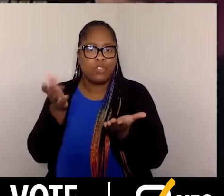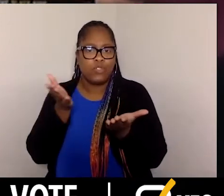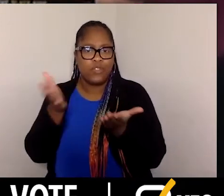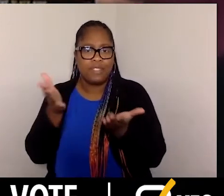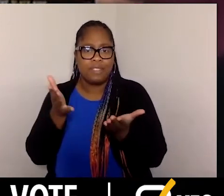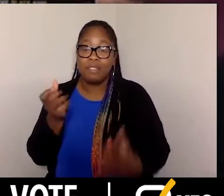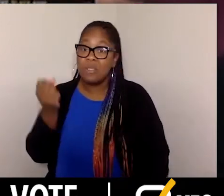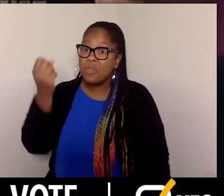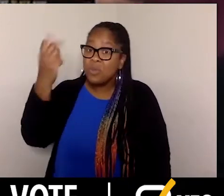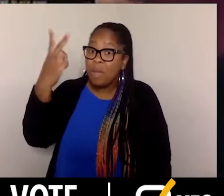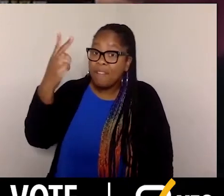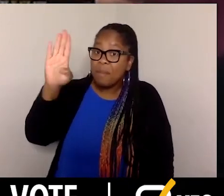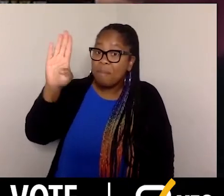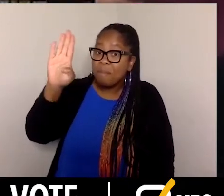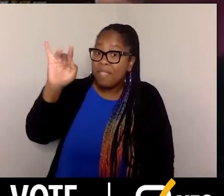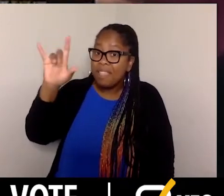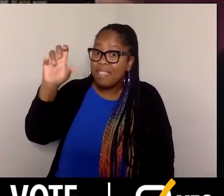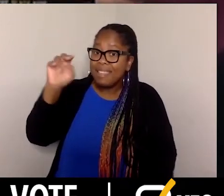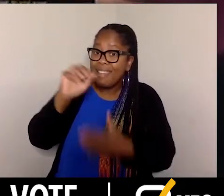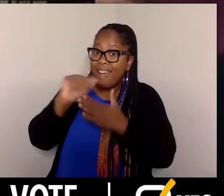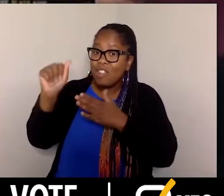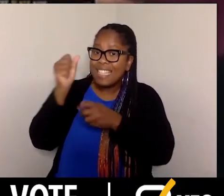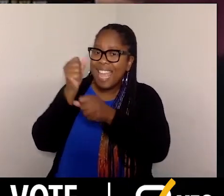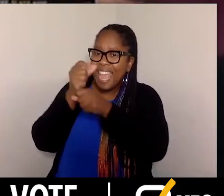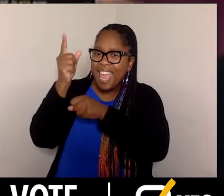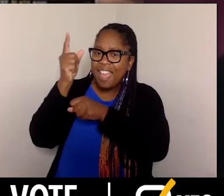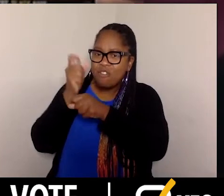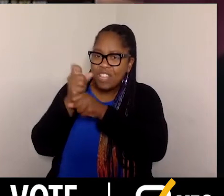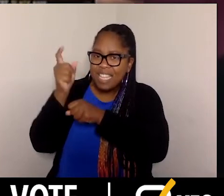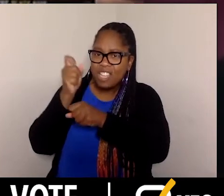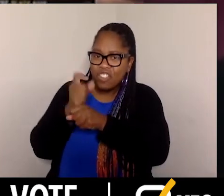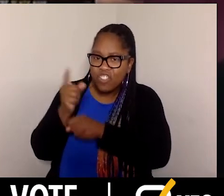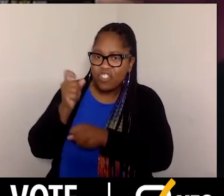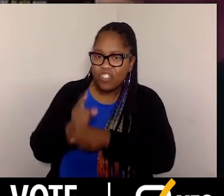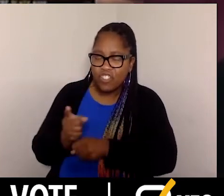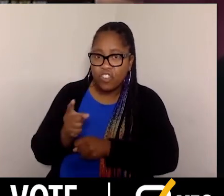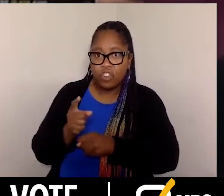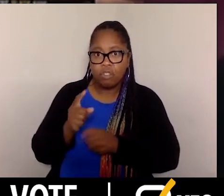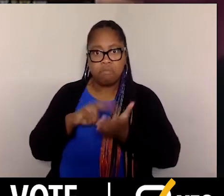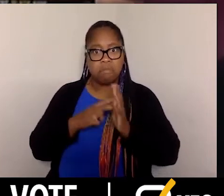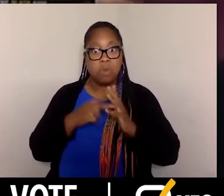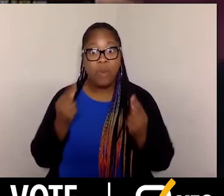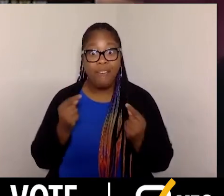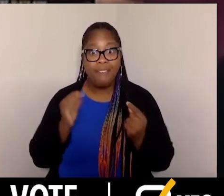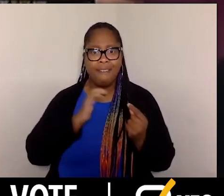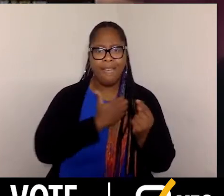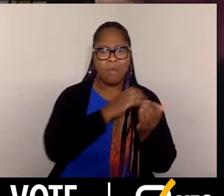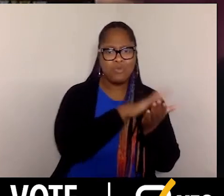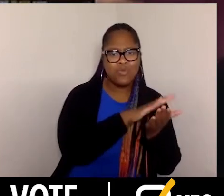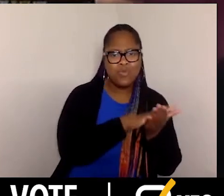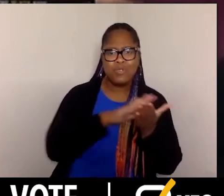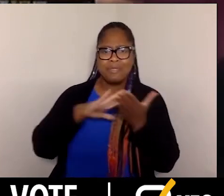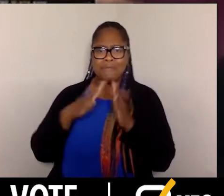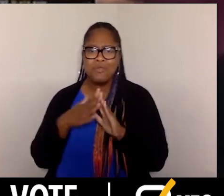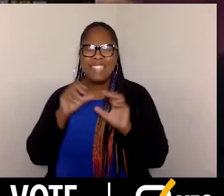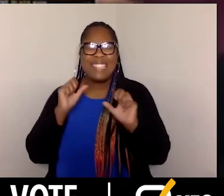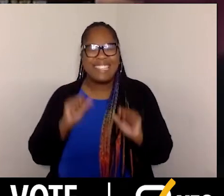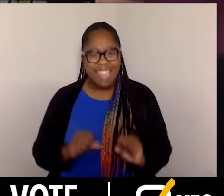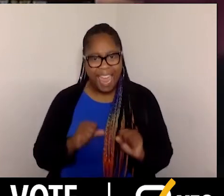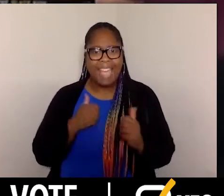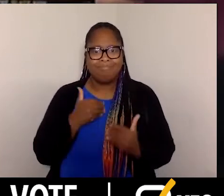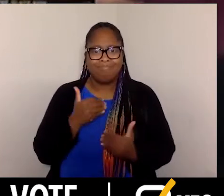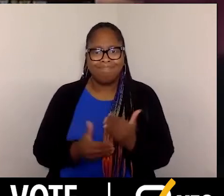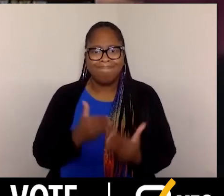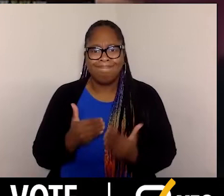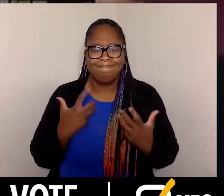billion every year. This will put our schools and communities on a path to recovery, and it